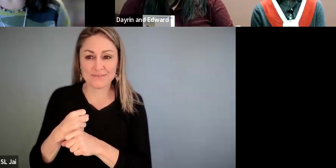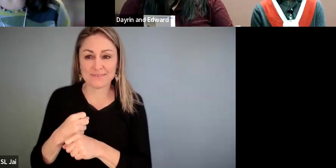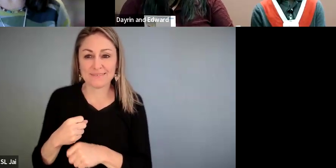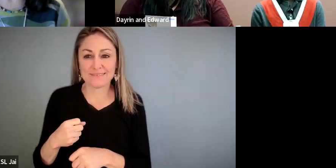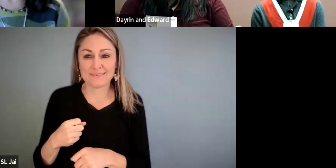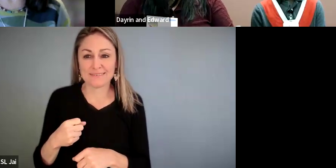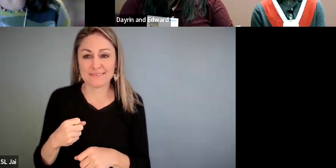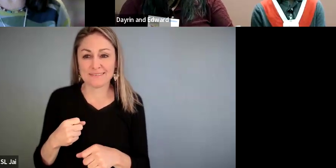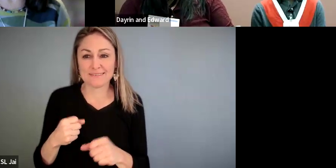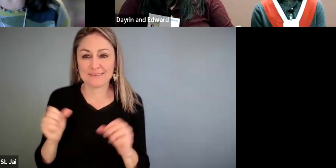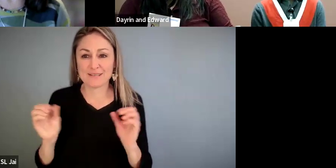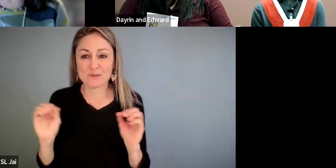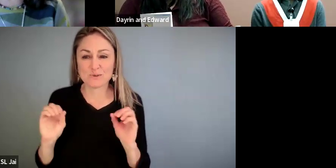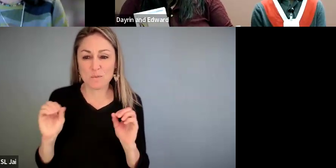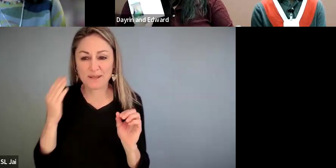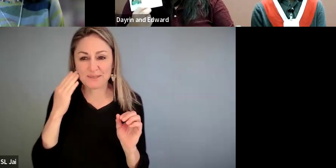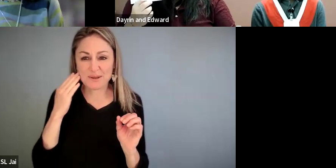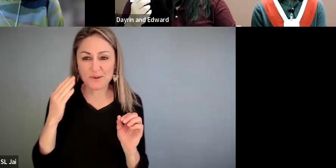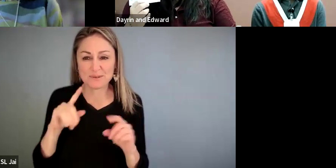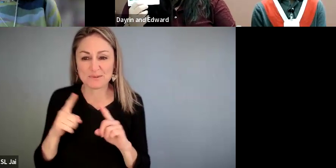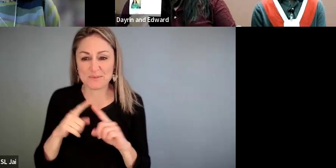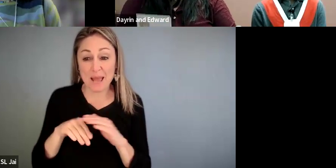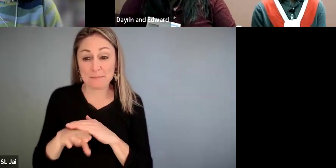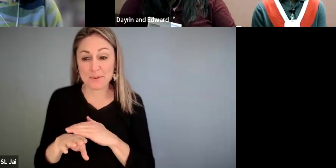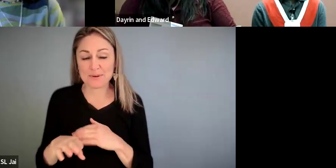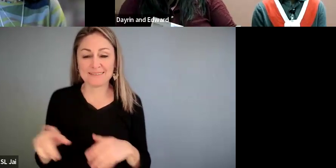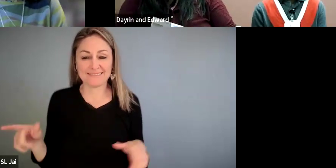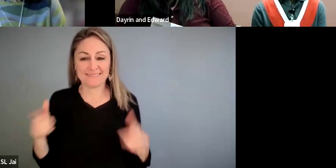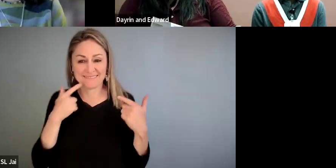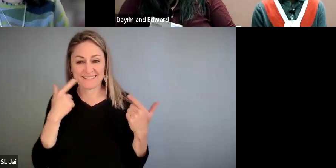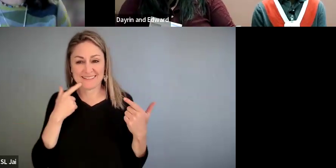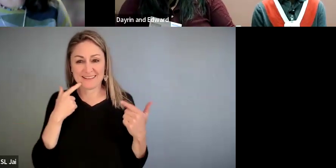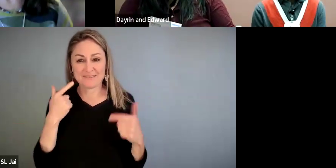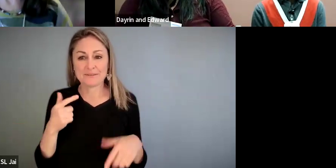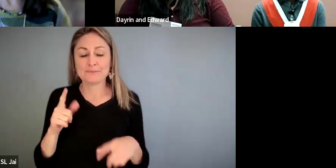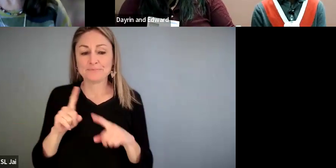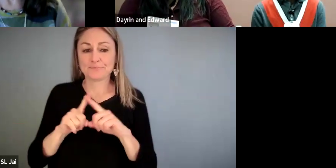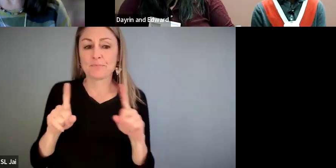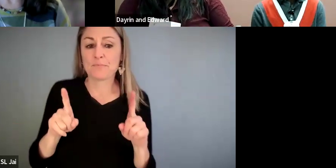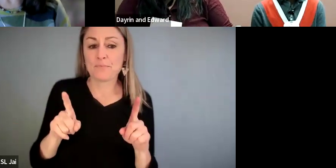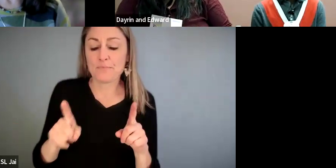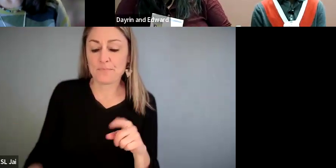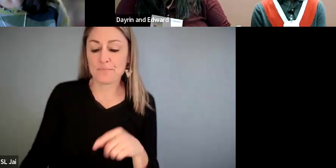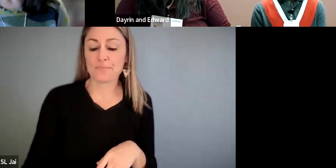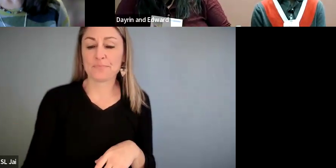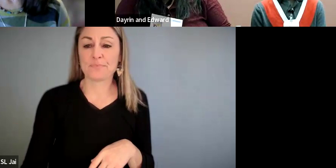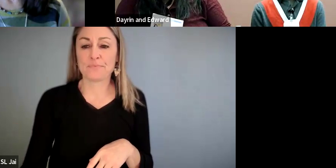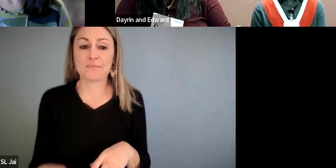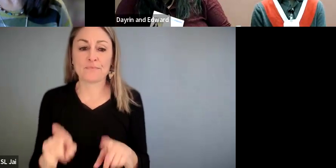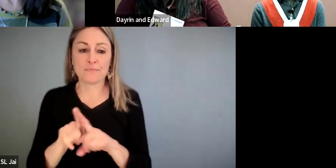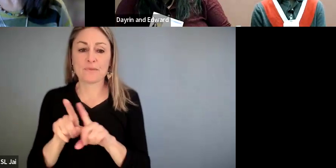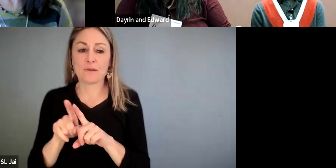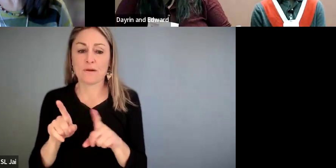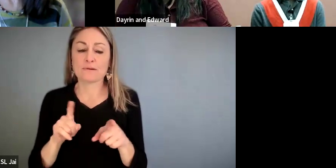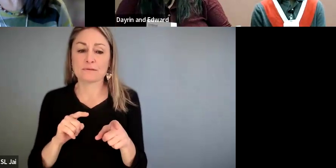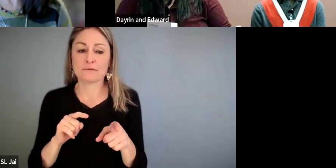that way nobody know when I born. So, but I also put here,